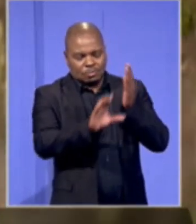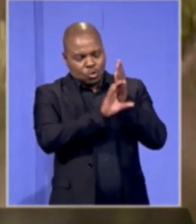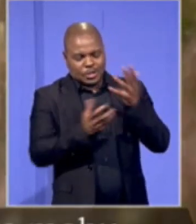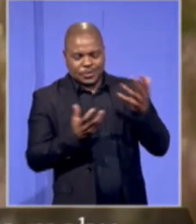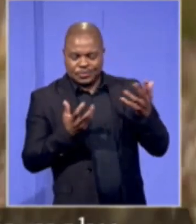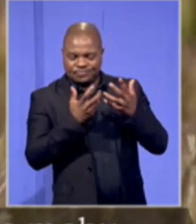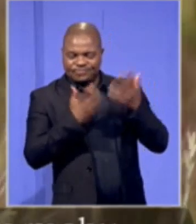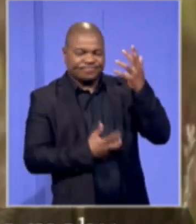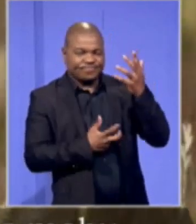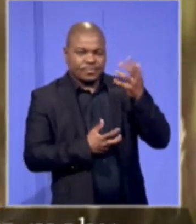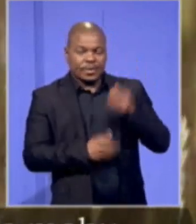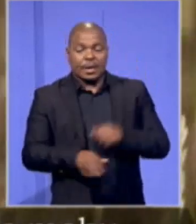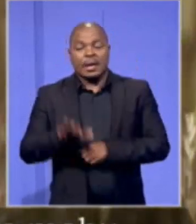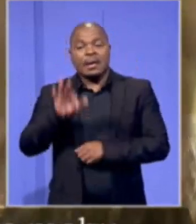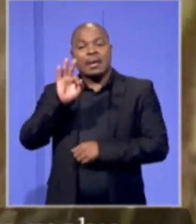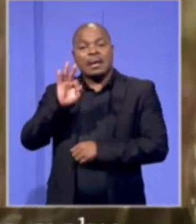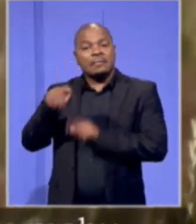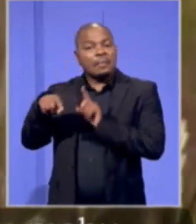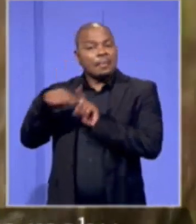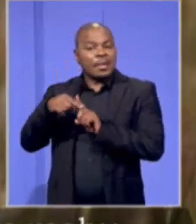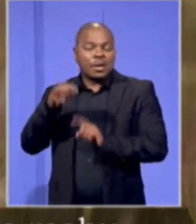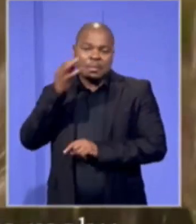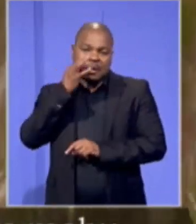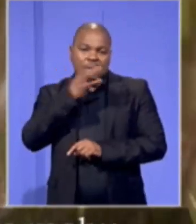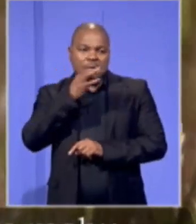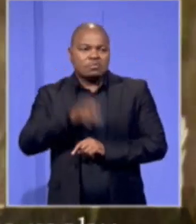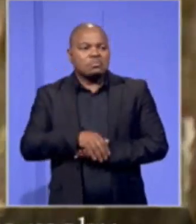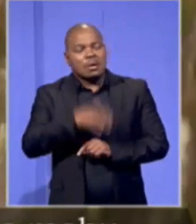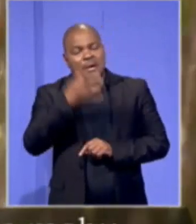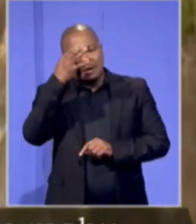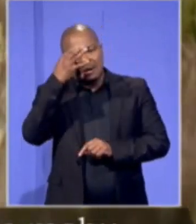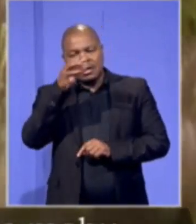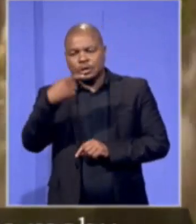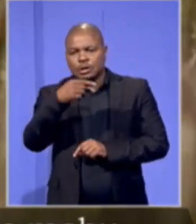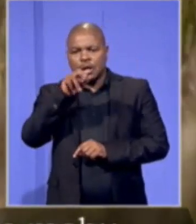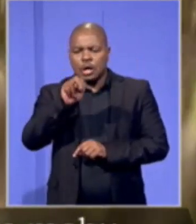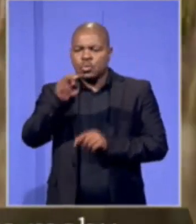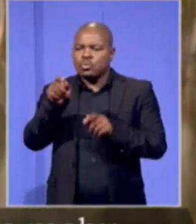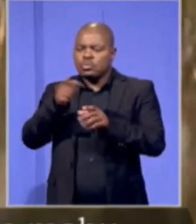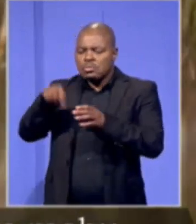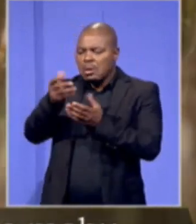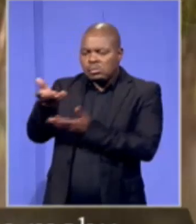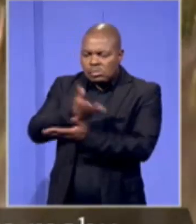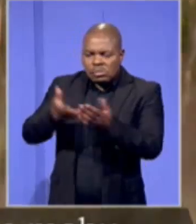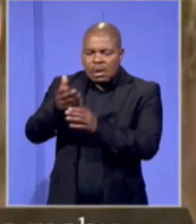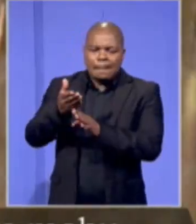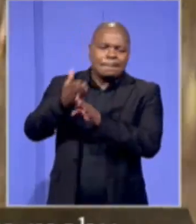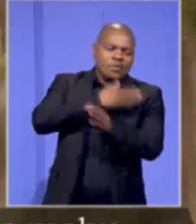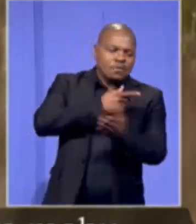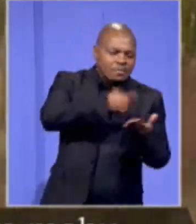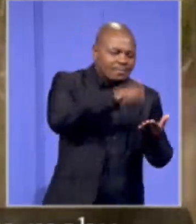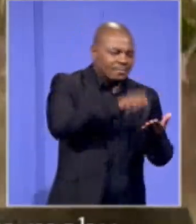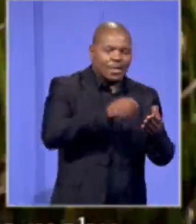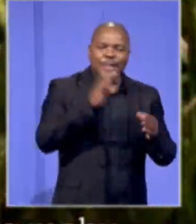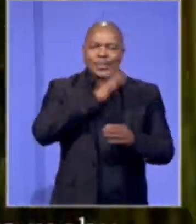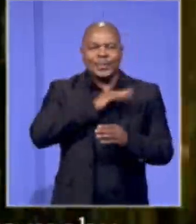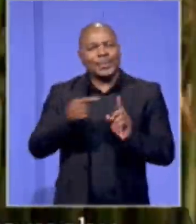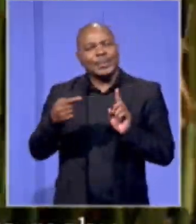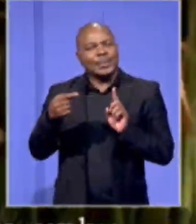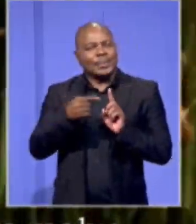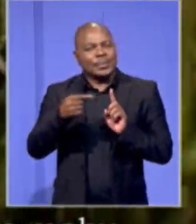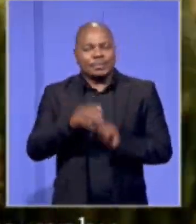Freedom Front Plus e re mopresidente ha a buisana le bomphato ba eba mmuso wa naha wa kopanelo ha a saena setshwantsho sena ho ba molao